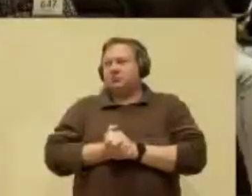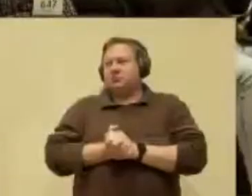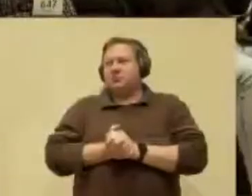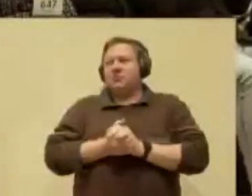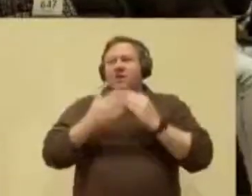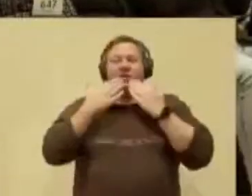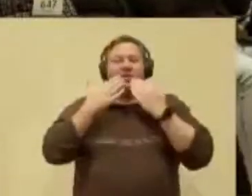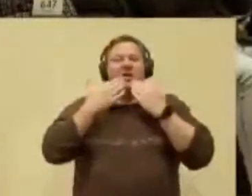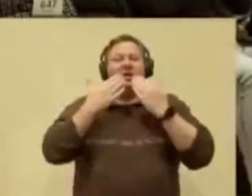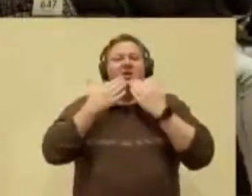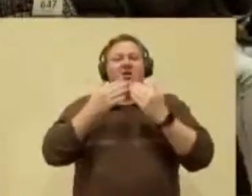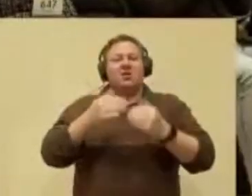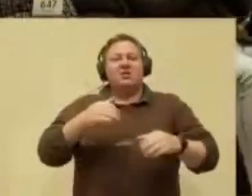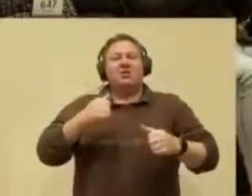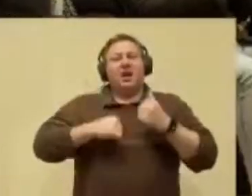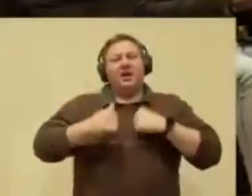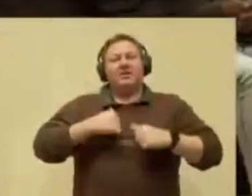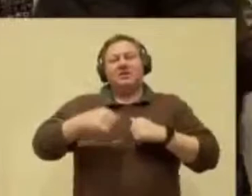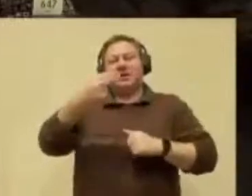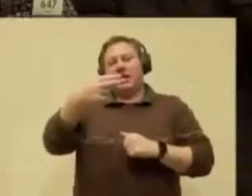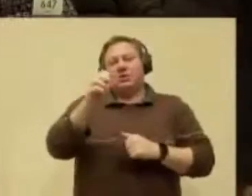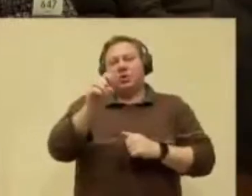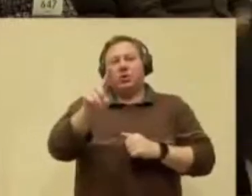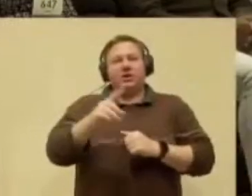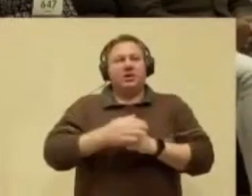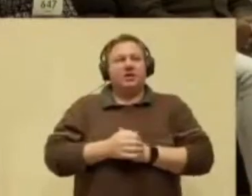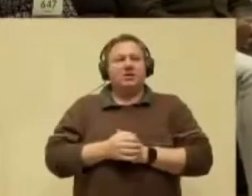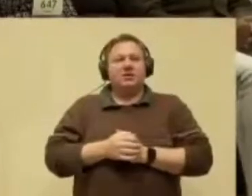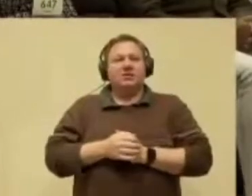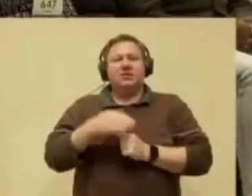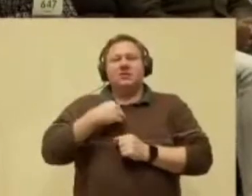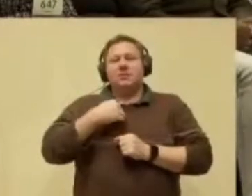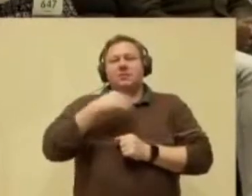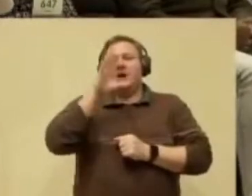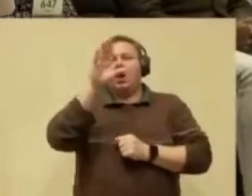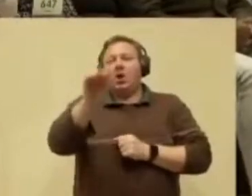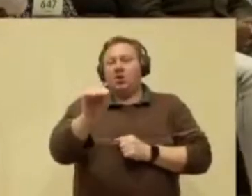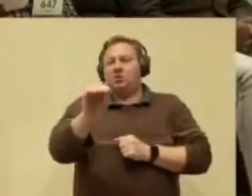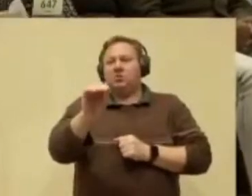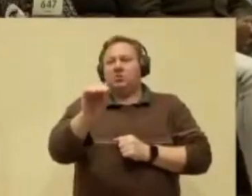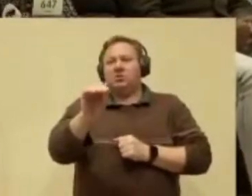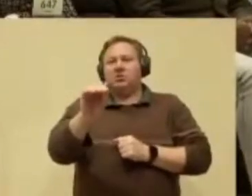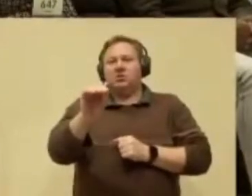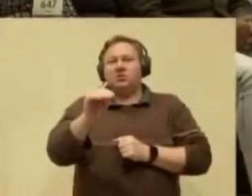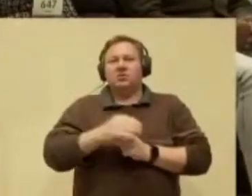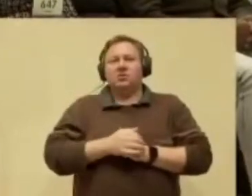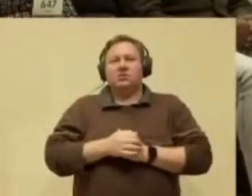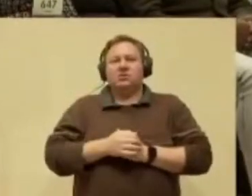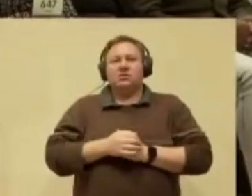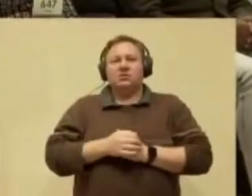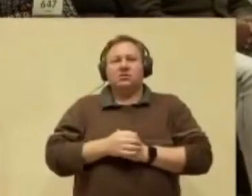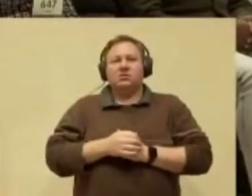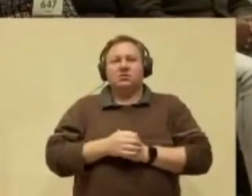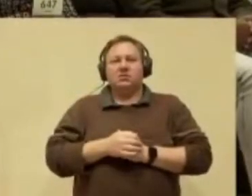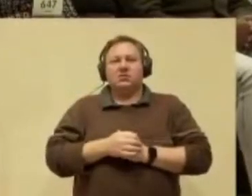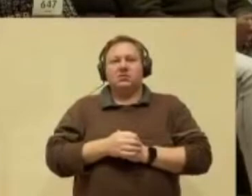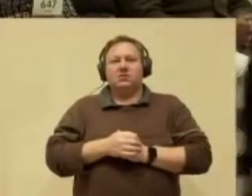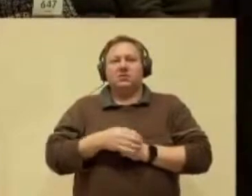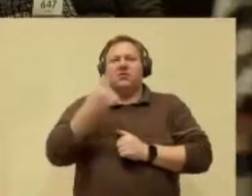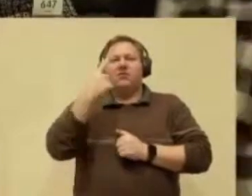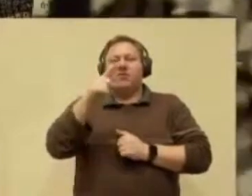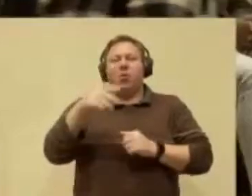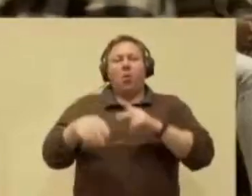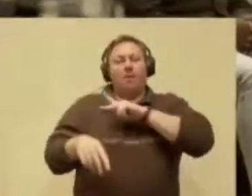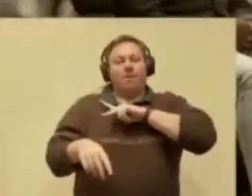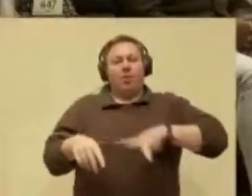thank you very much acting hot i'll call on on behalf of the premier